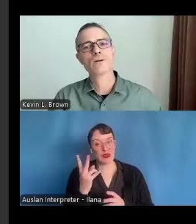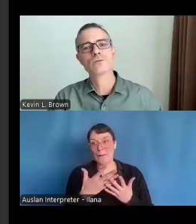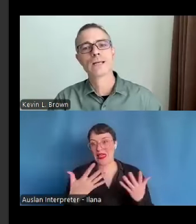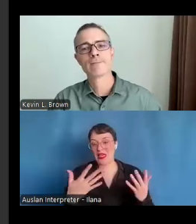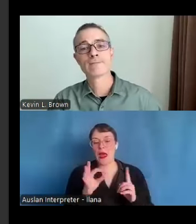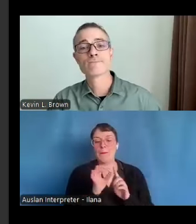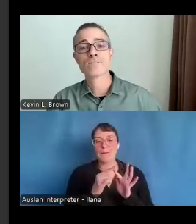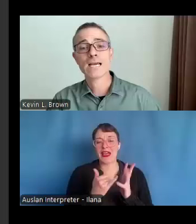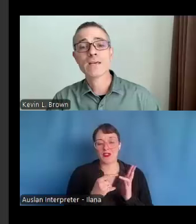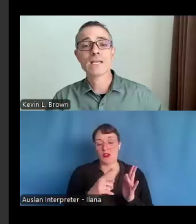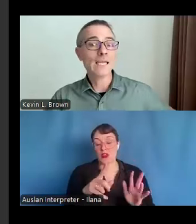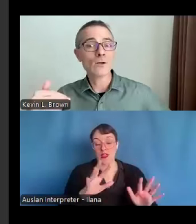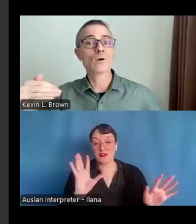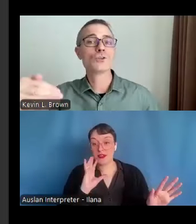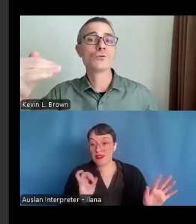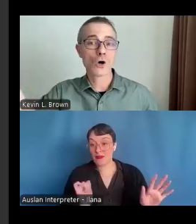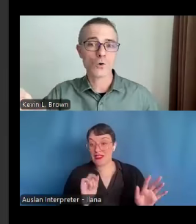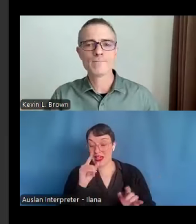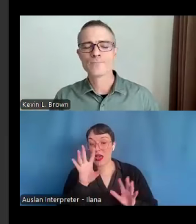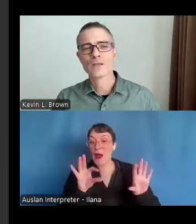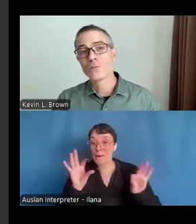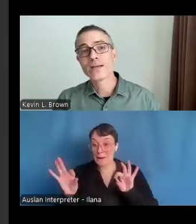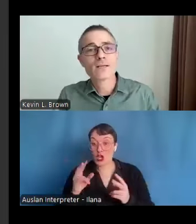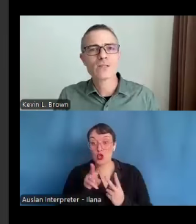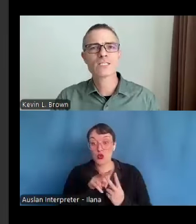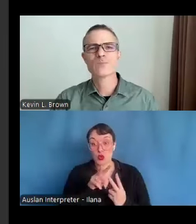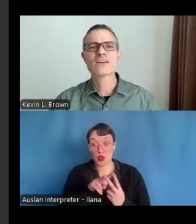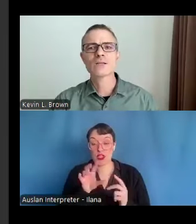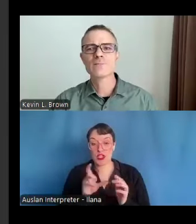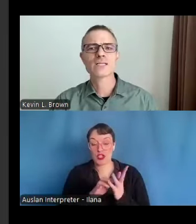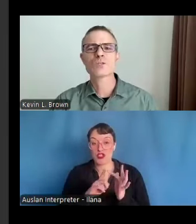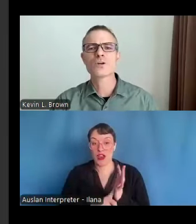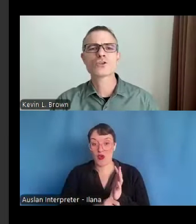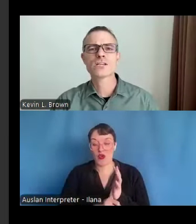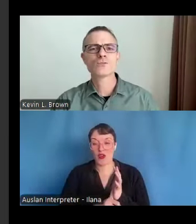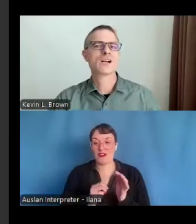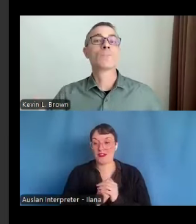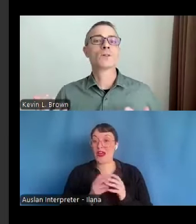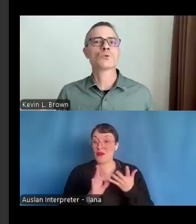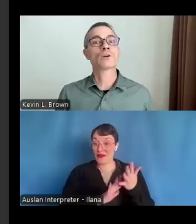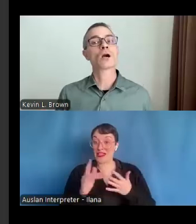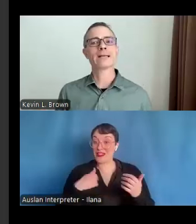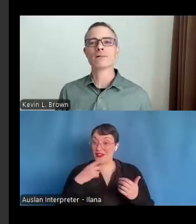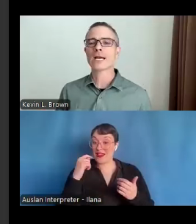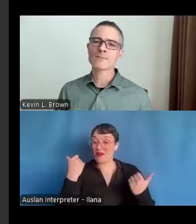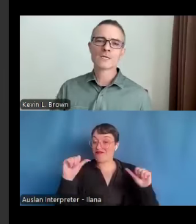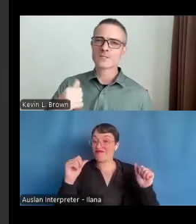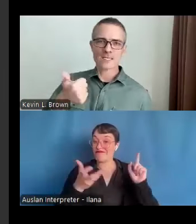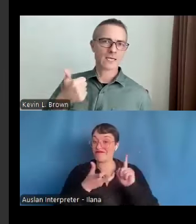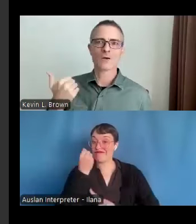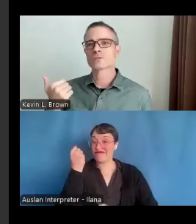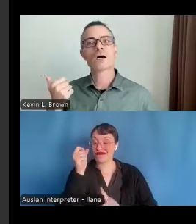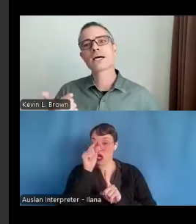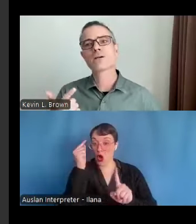two channels. And then in order to goal. We didn't cover this specifically, but this is what you're trying to accomplish with your marketing, like